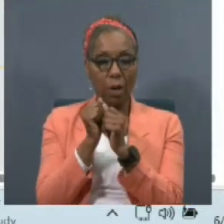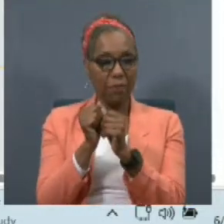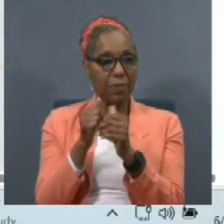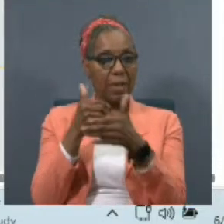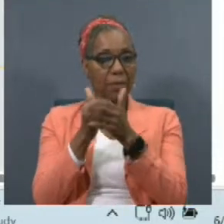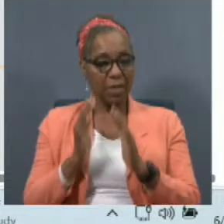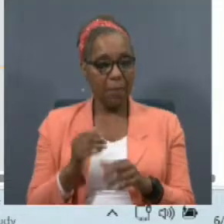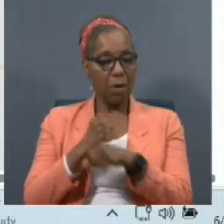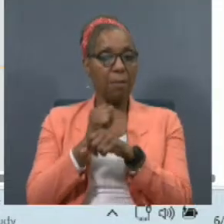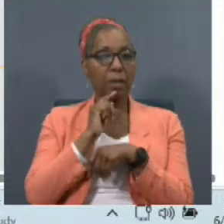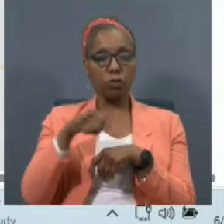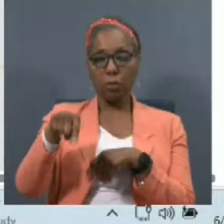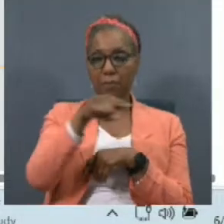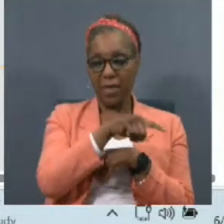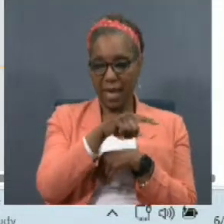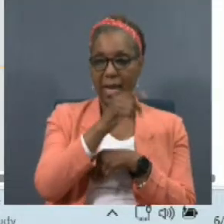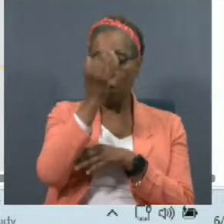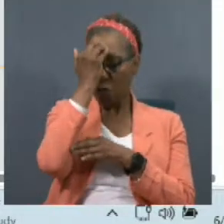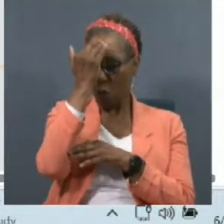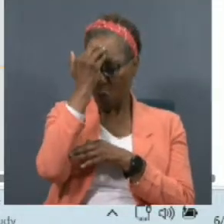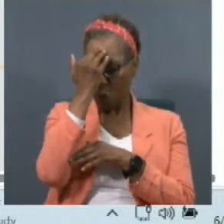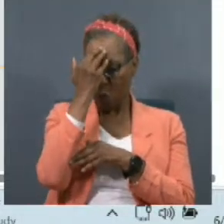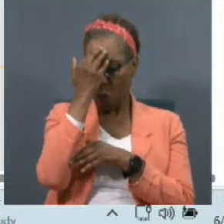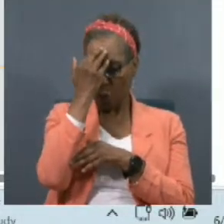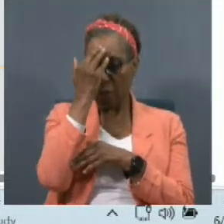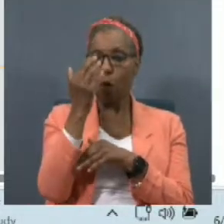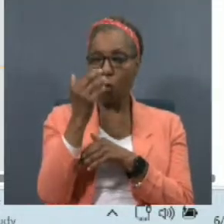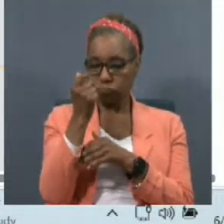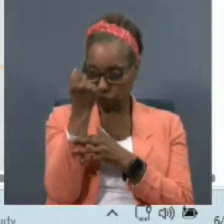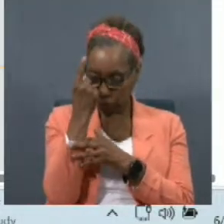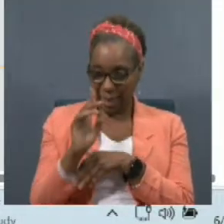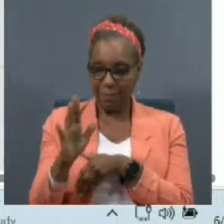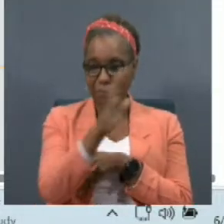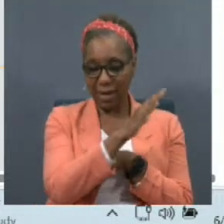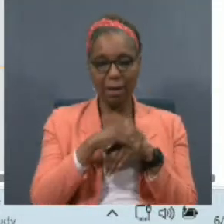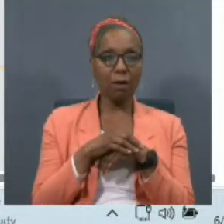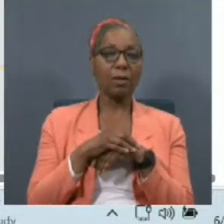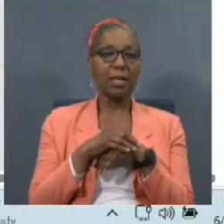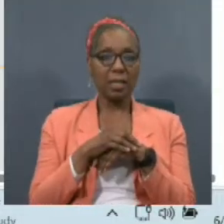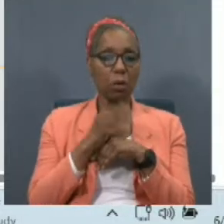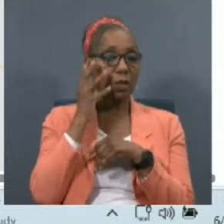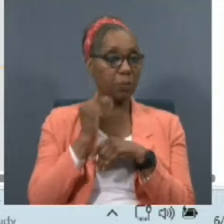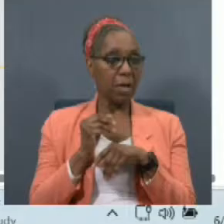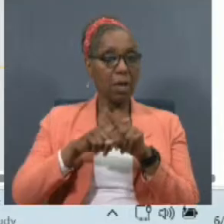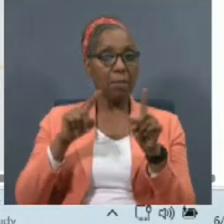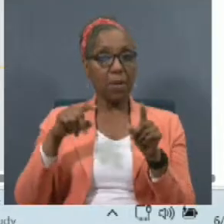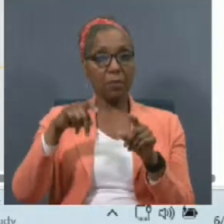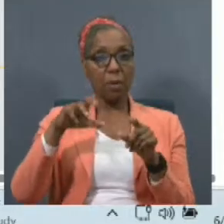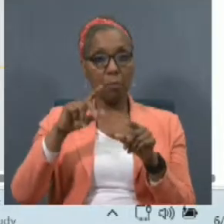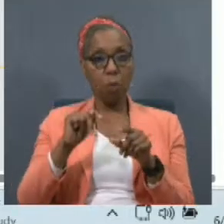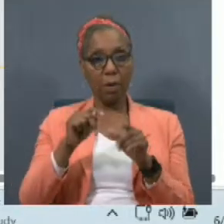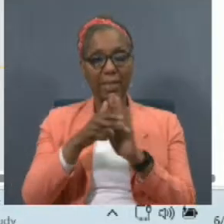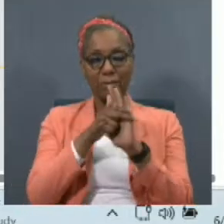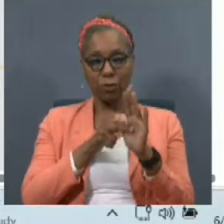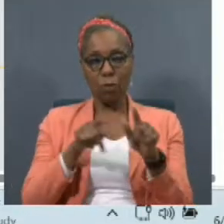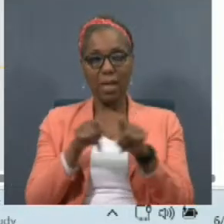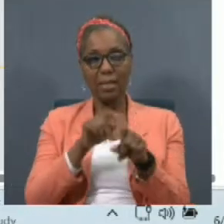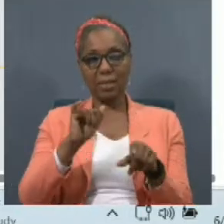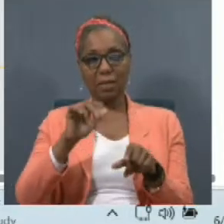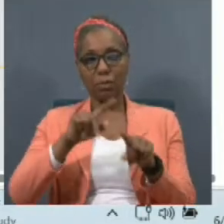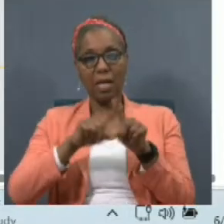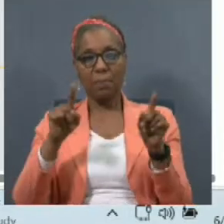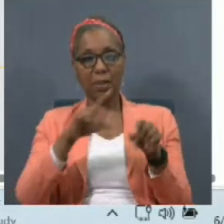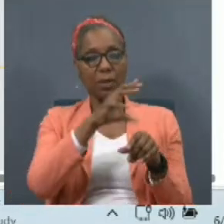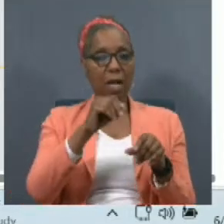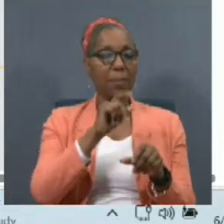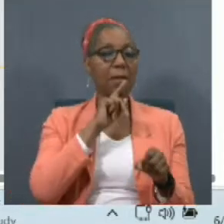neighbors to make sure that they're mindful of their experience. Again, the port is zoned at I-3, but the company has